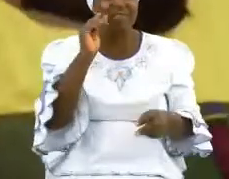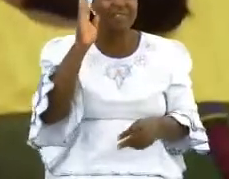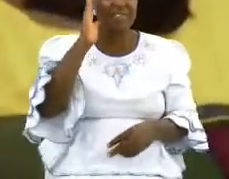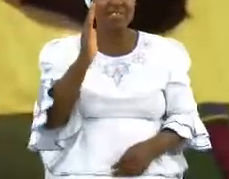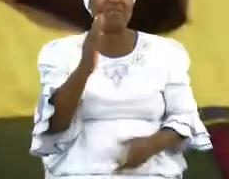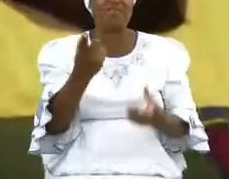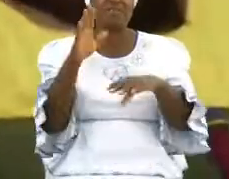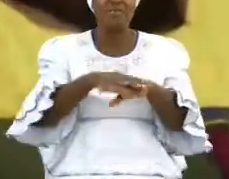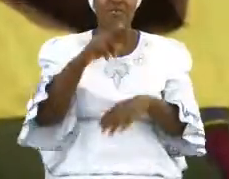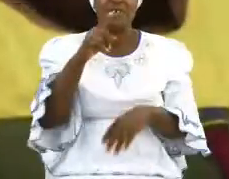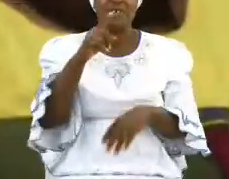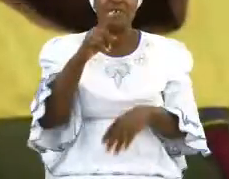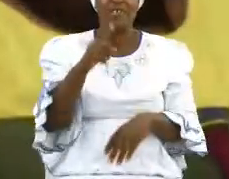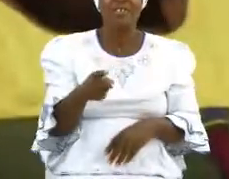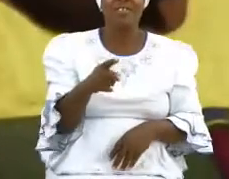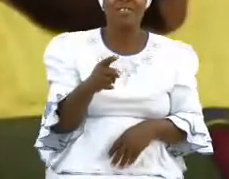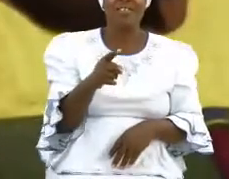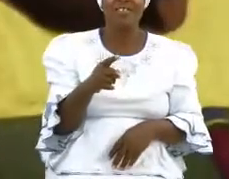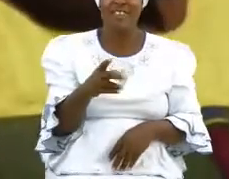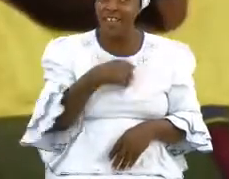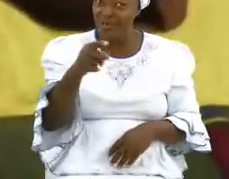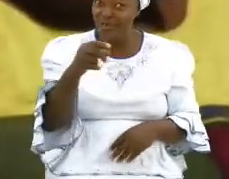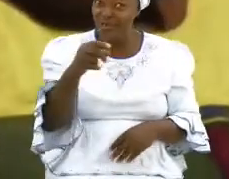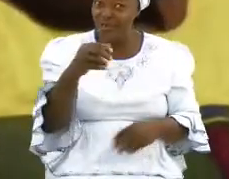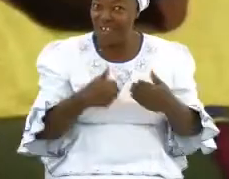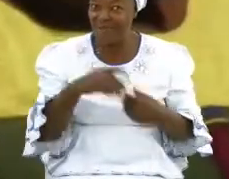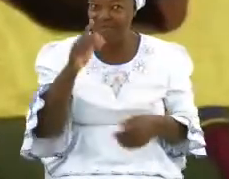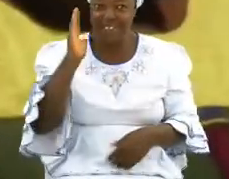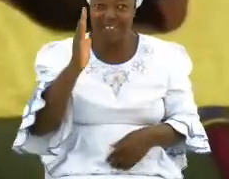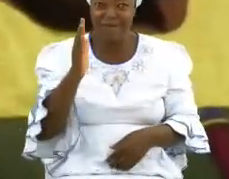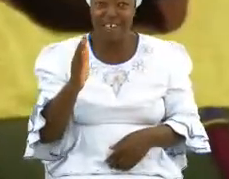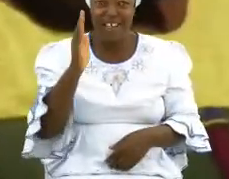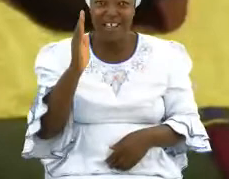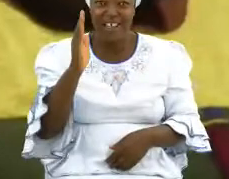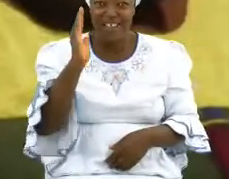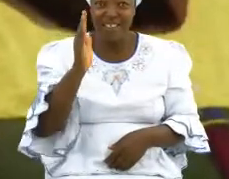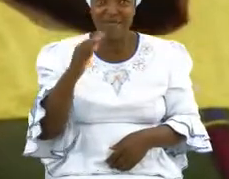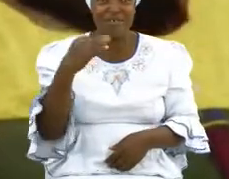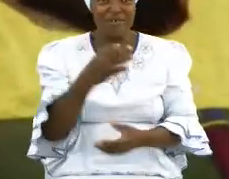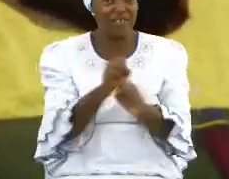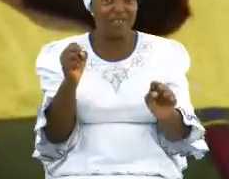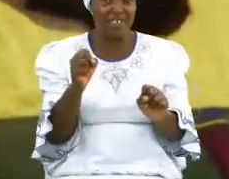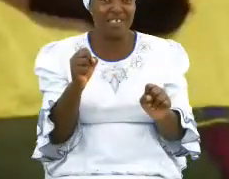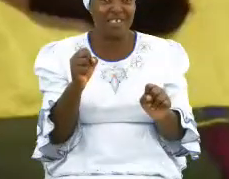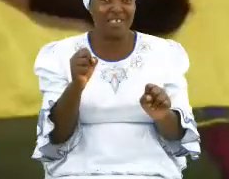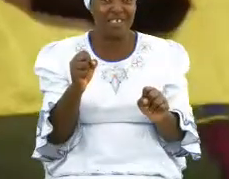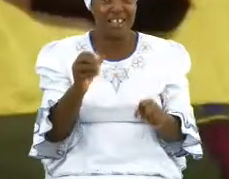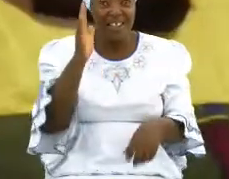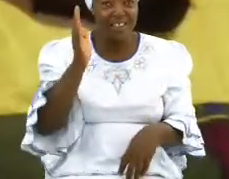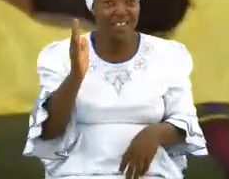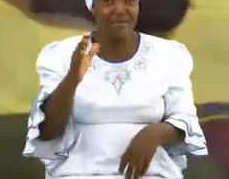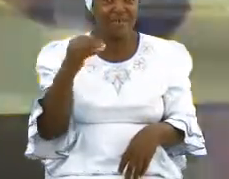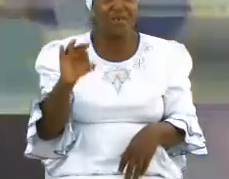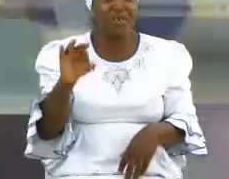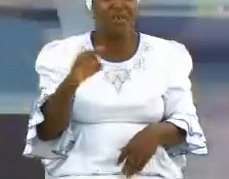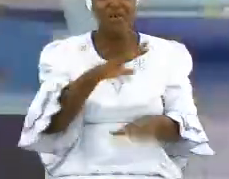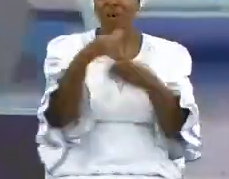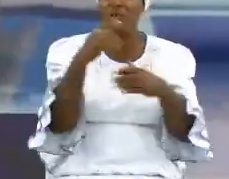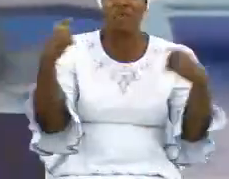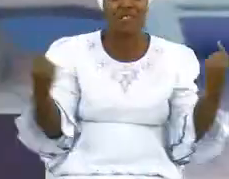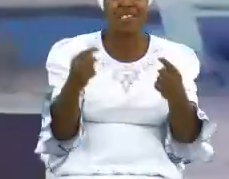you. And your testimony, testimony of salvation, testimony of all your sins